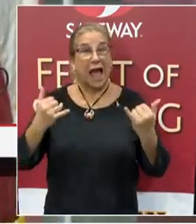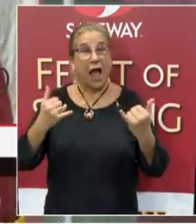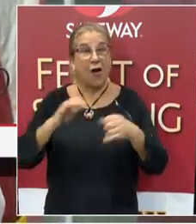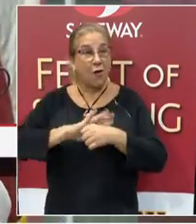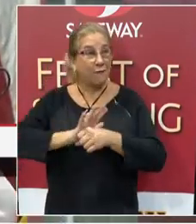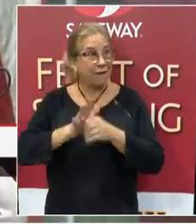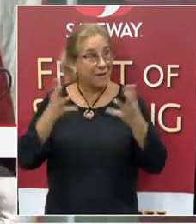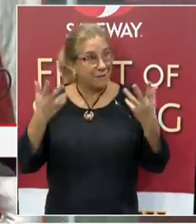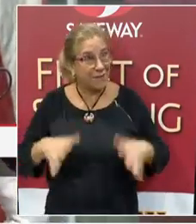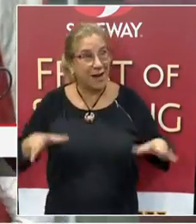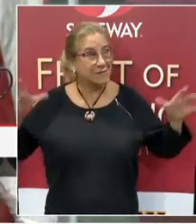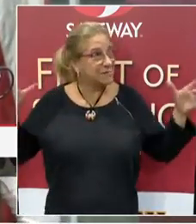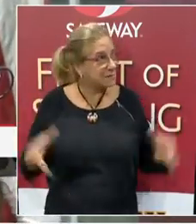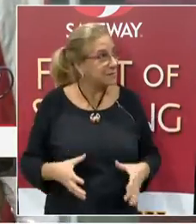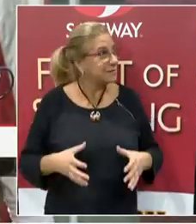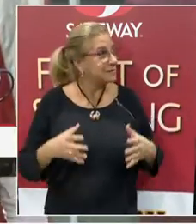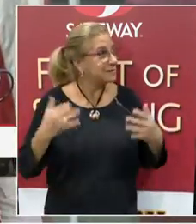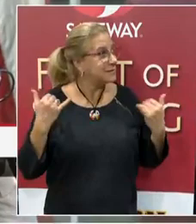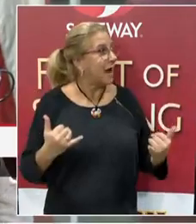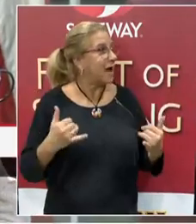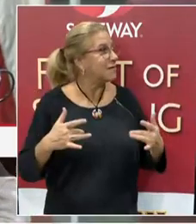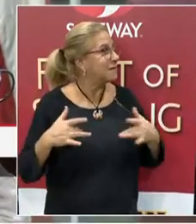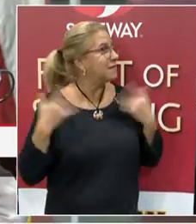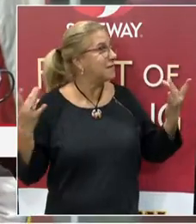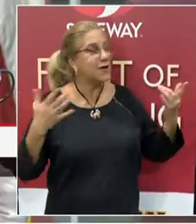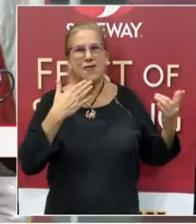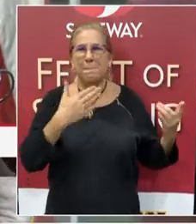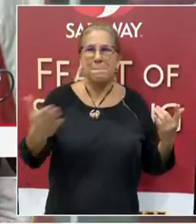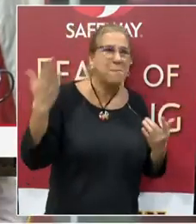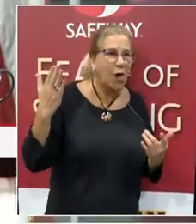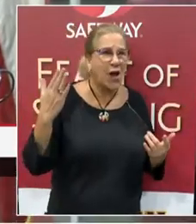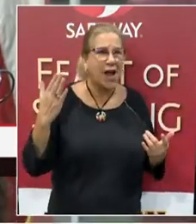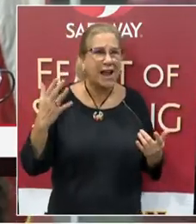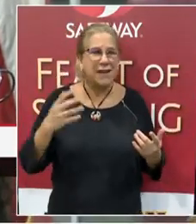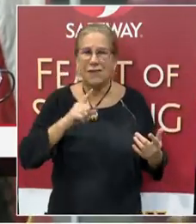we made it. We made it. We made it.